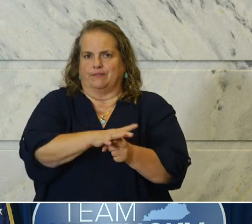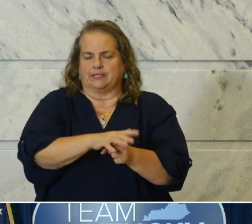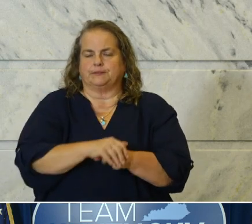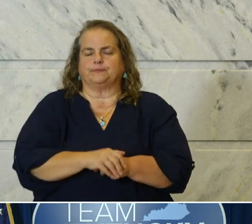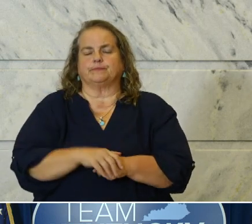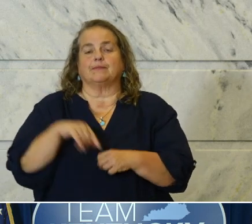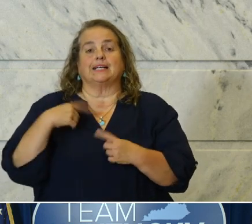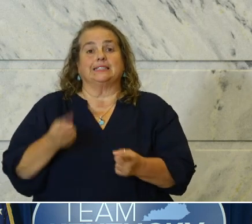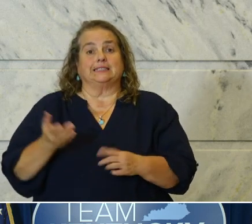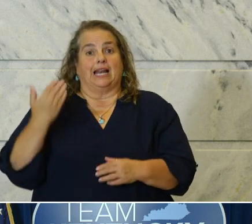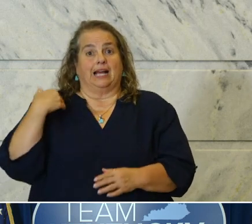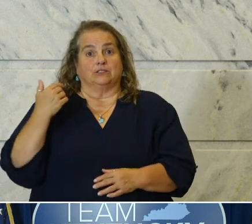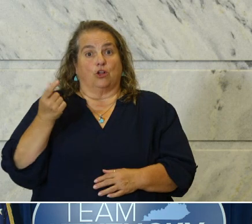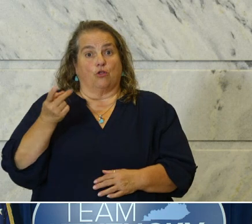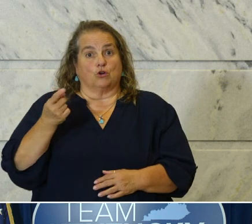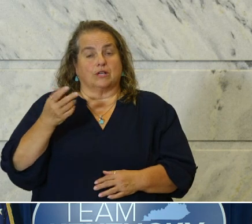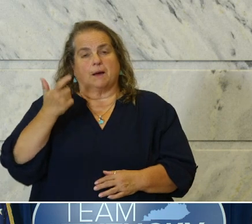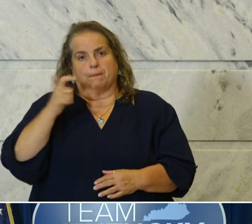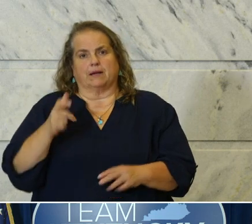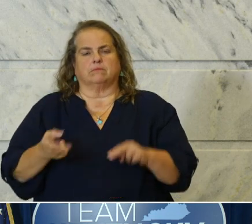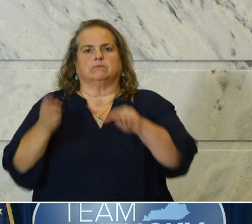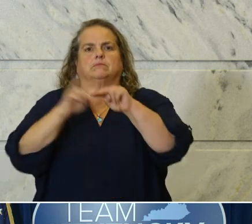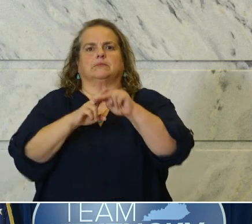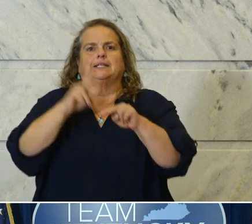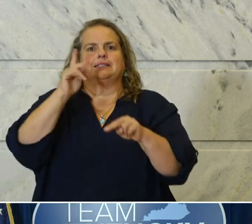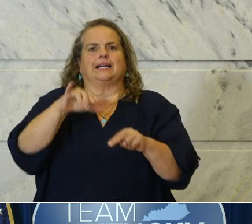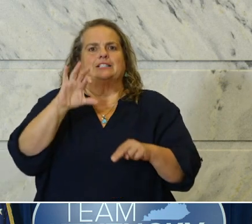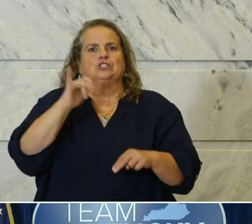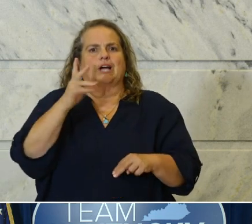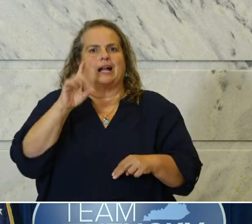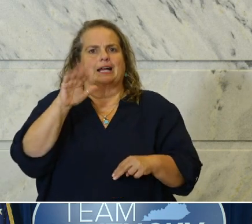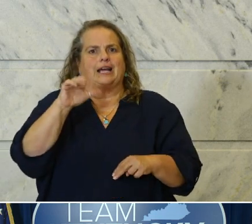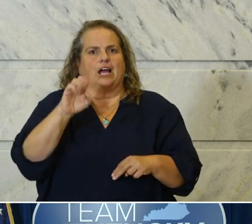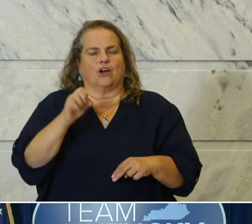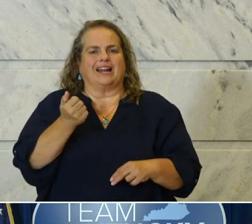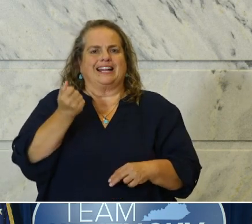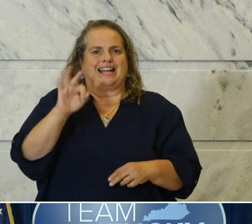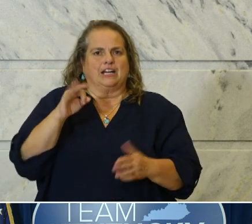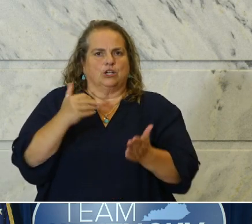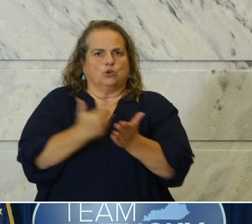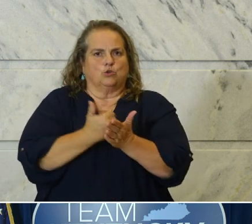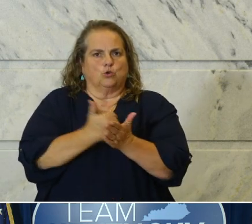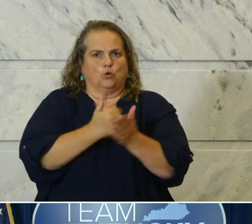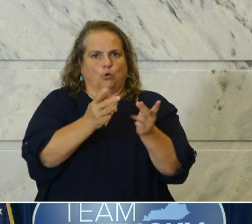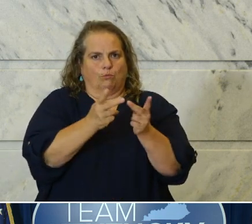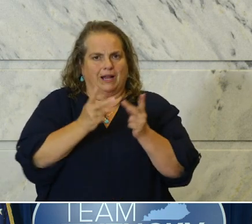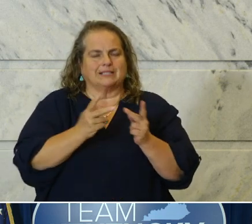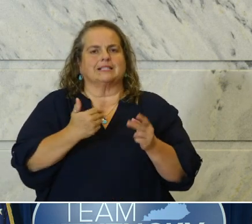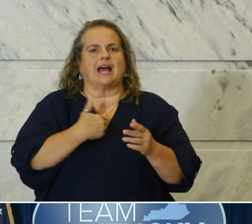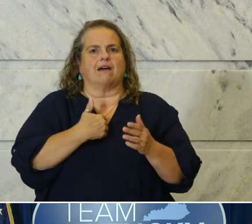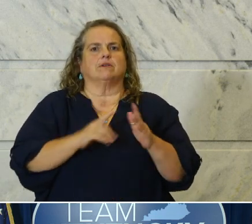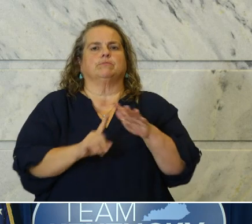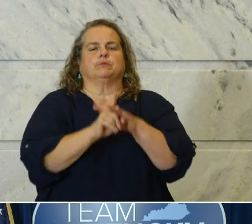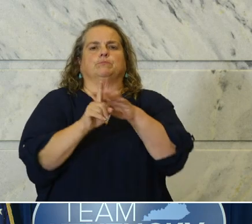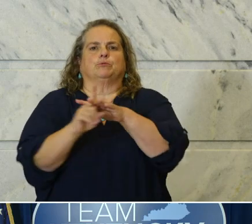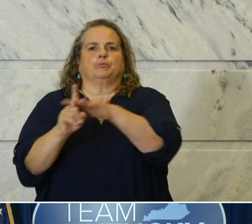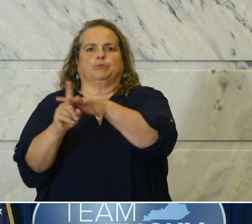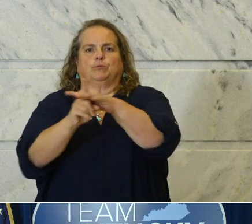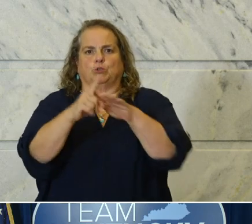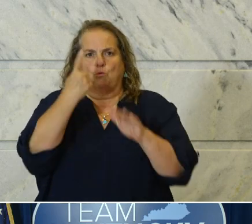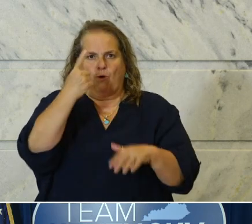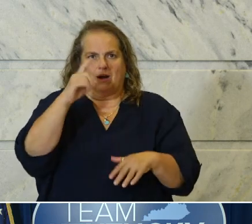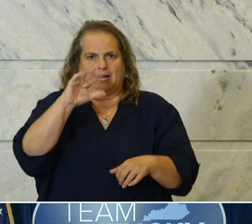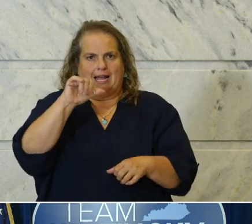last Thursday, big jump in Kentucky child care facilities. 19 new facilities with at least one positive case,